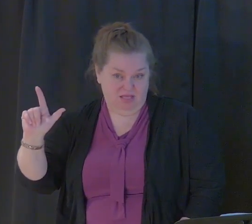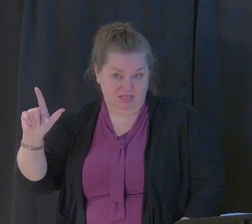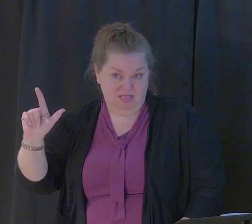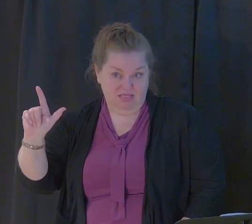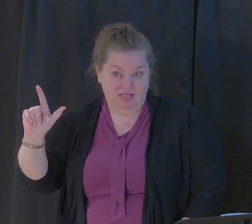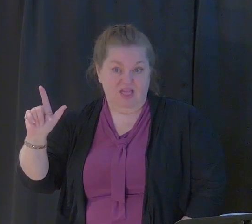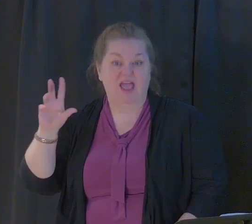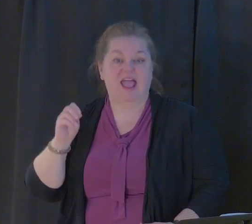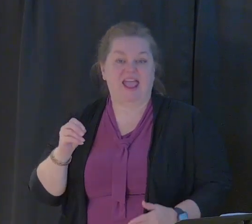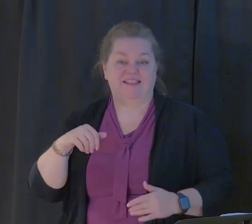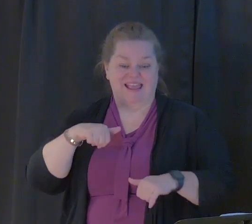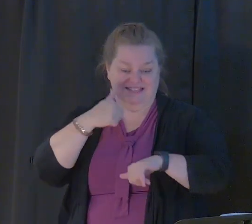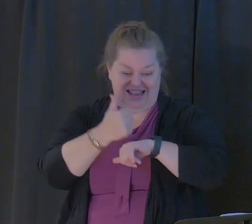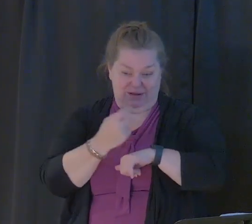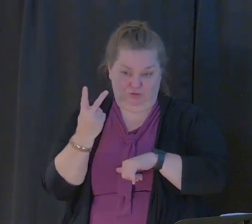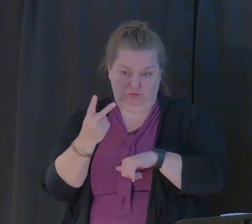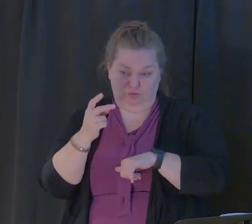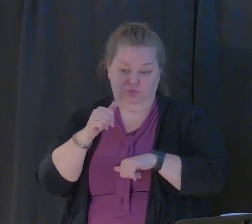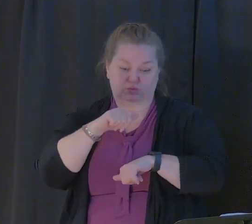first, and man, they have a party.